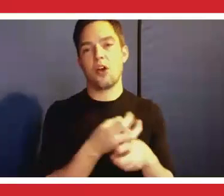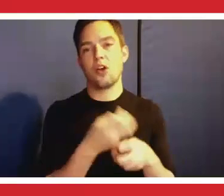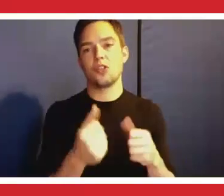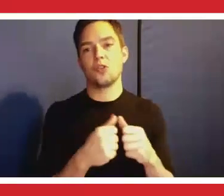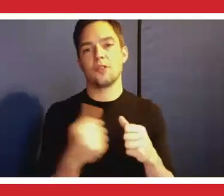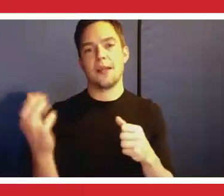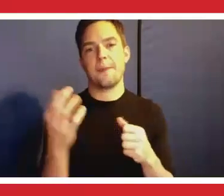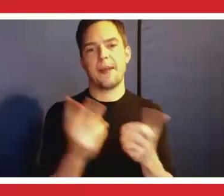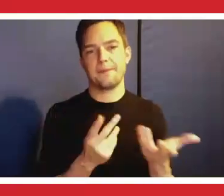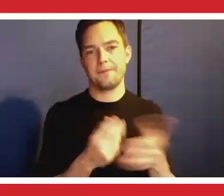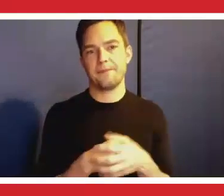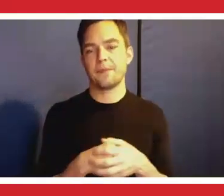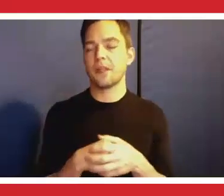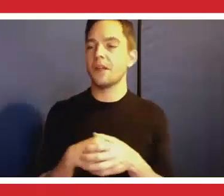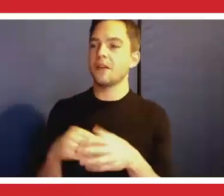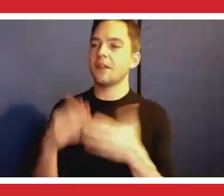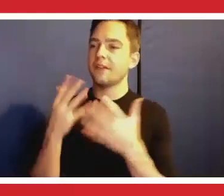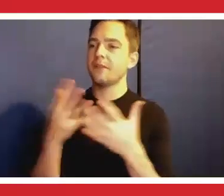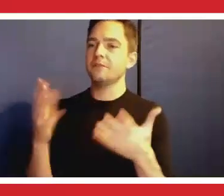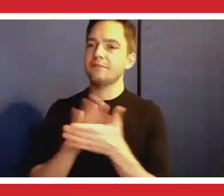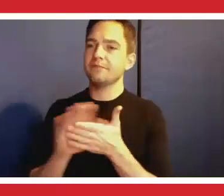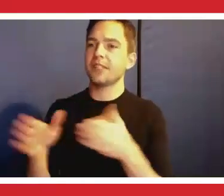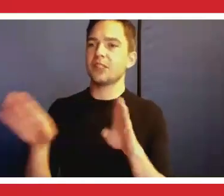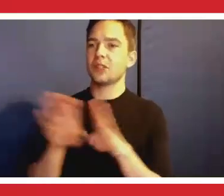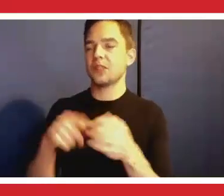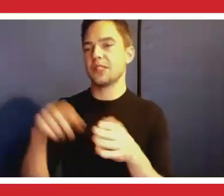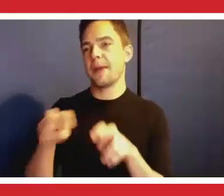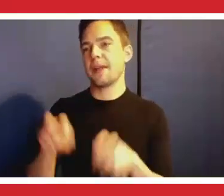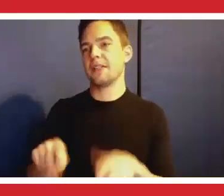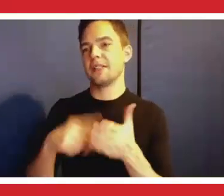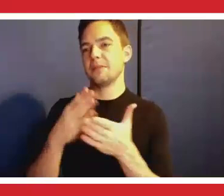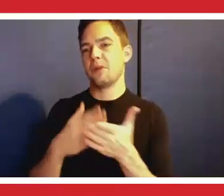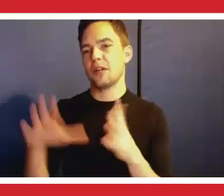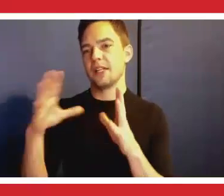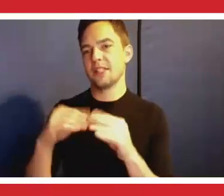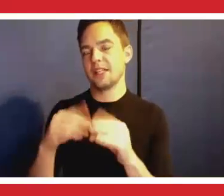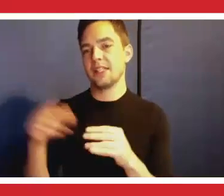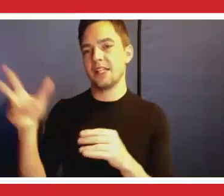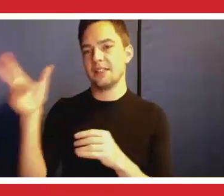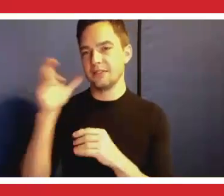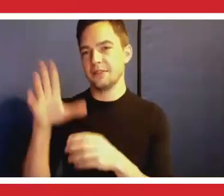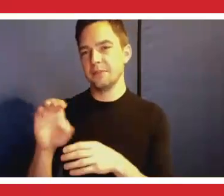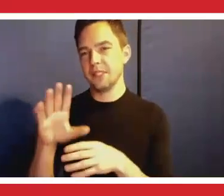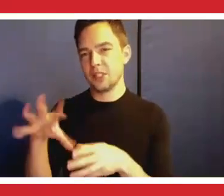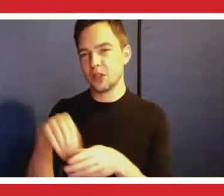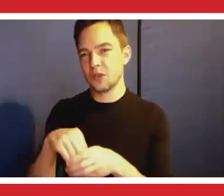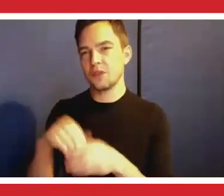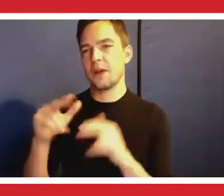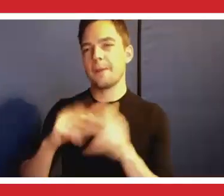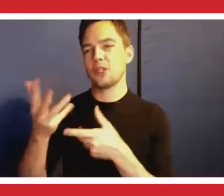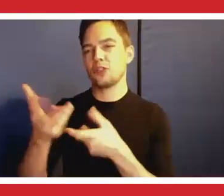that's a very nice way to close out this panel, this part of the session. Listen, be inclusive, build